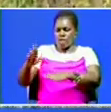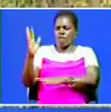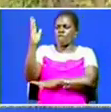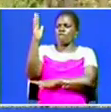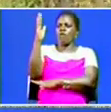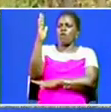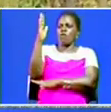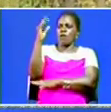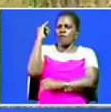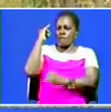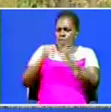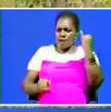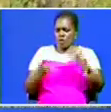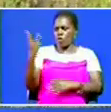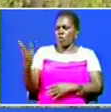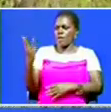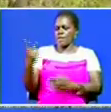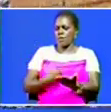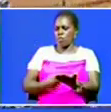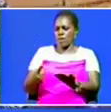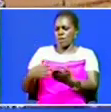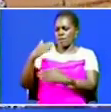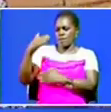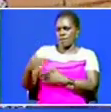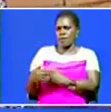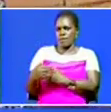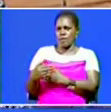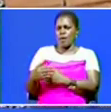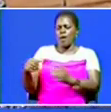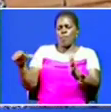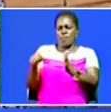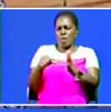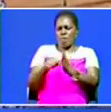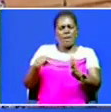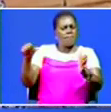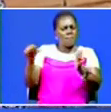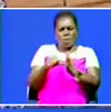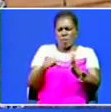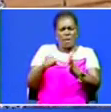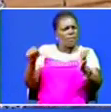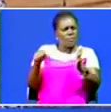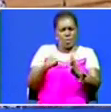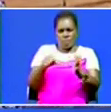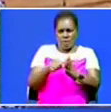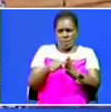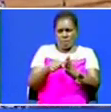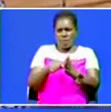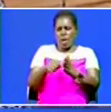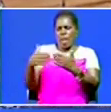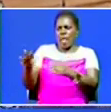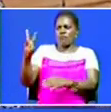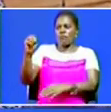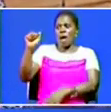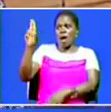voluntarily ends on Wednesday next week. A cocktail of troubles for the Mau evictees who left the contested area